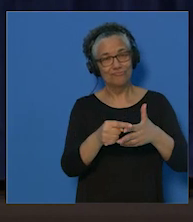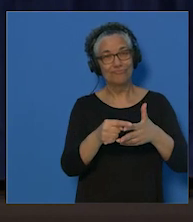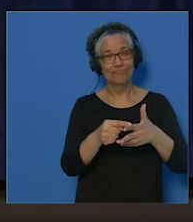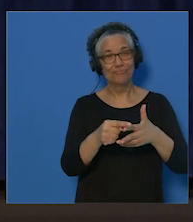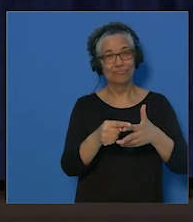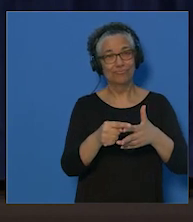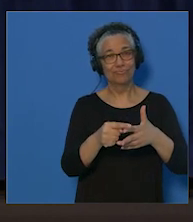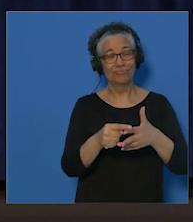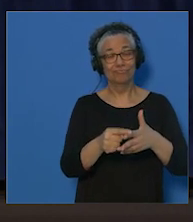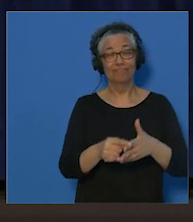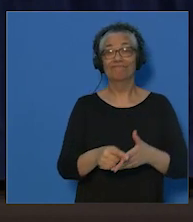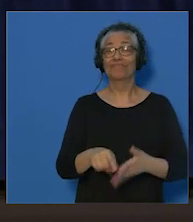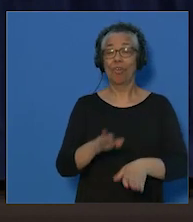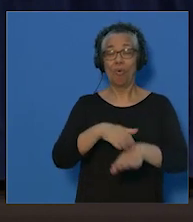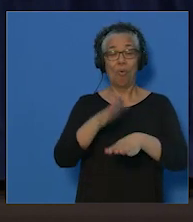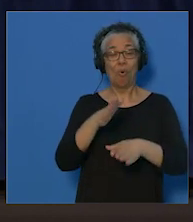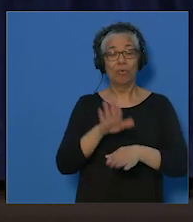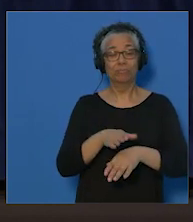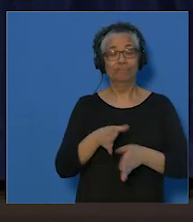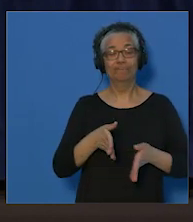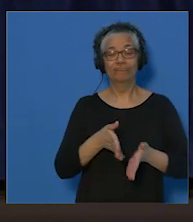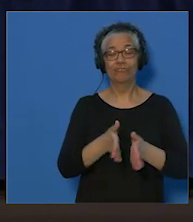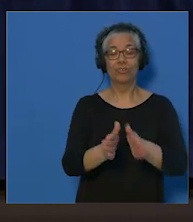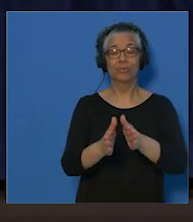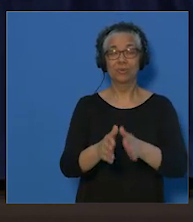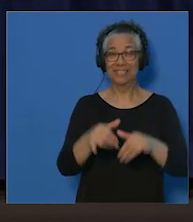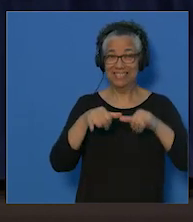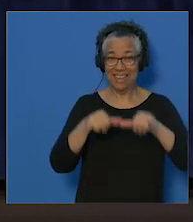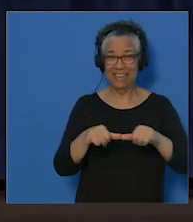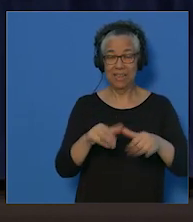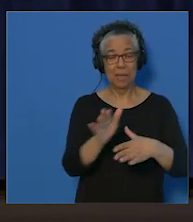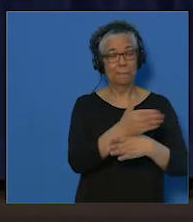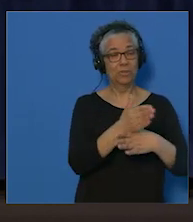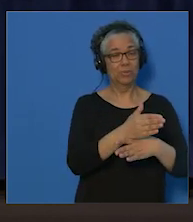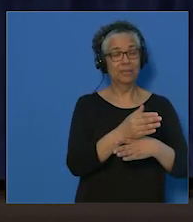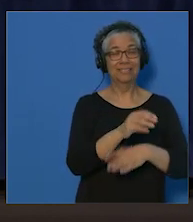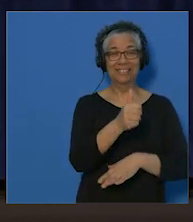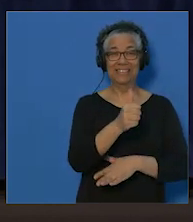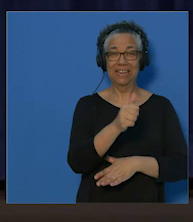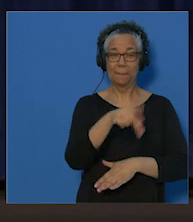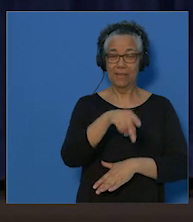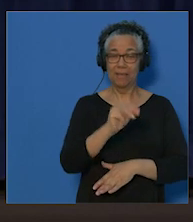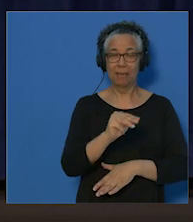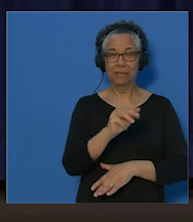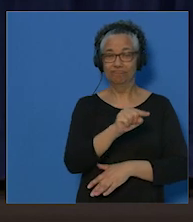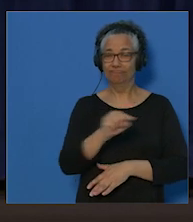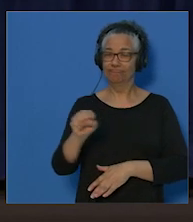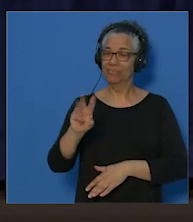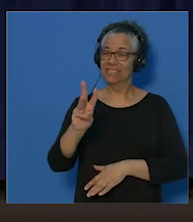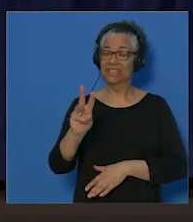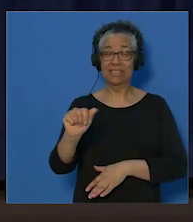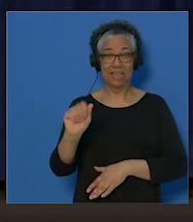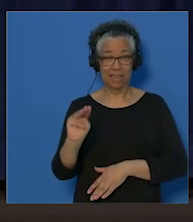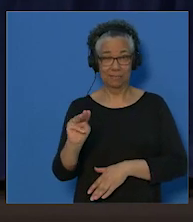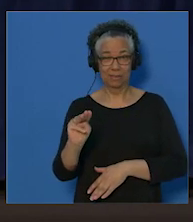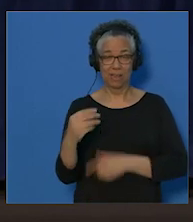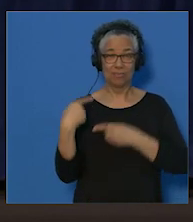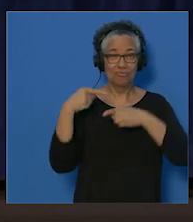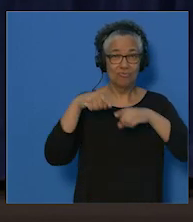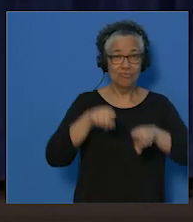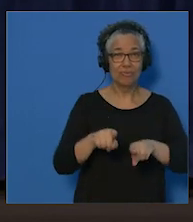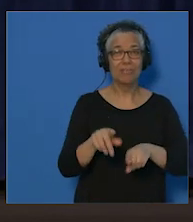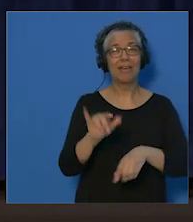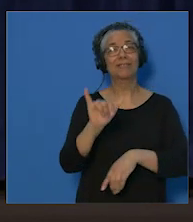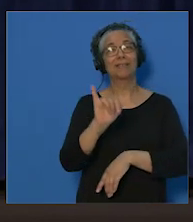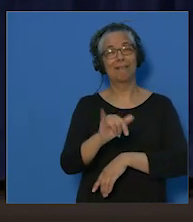A curfew will remain in place between the hours of 10 p.m. and 6 a.m., and during that